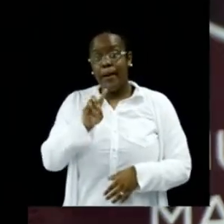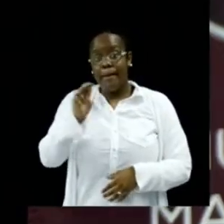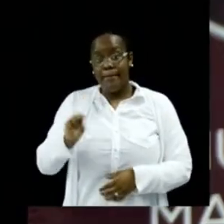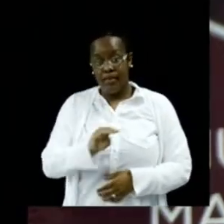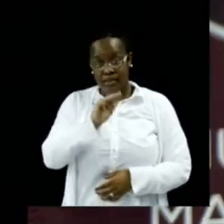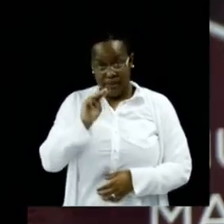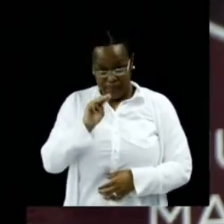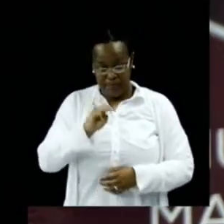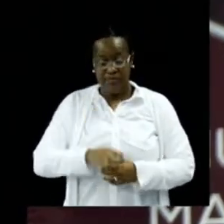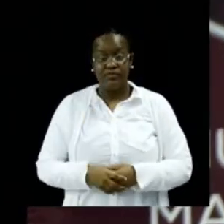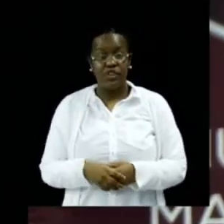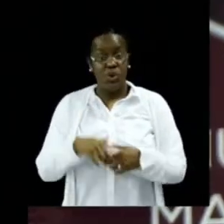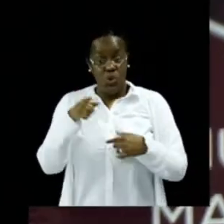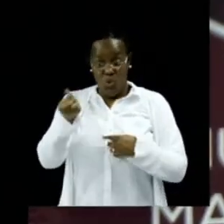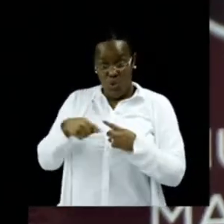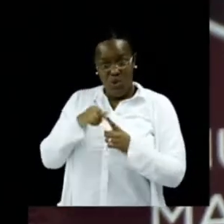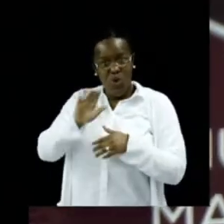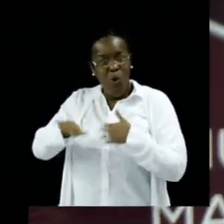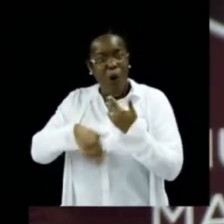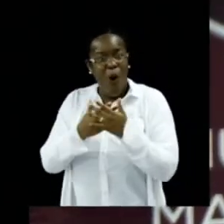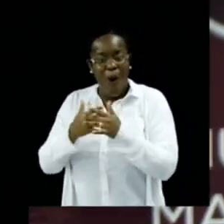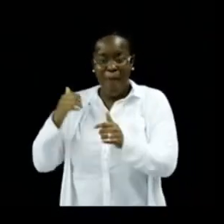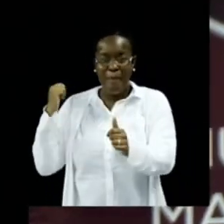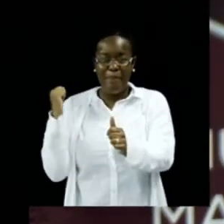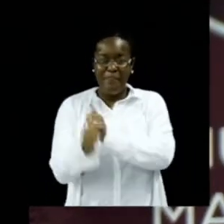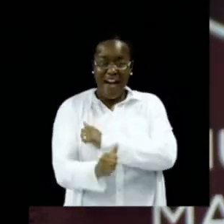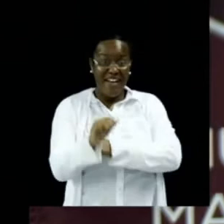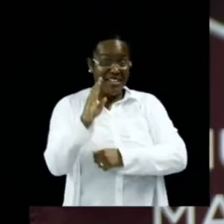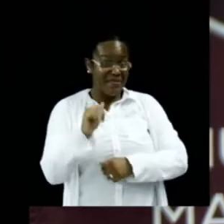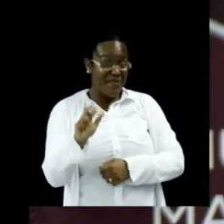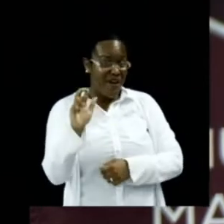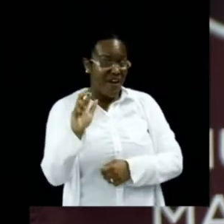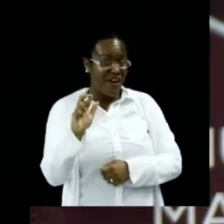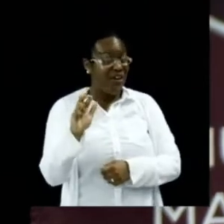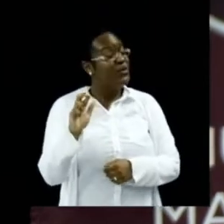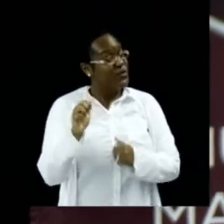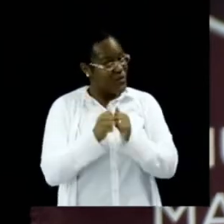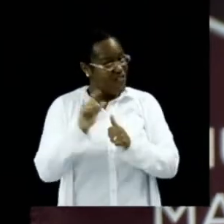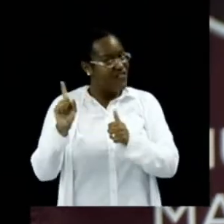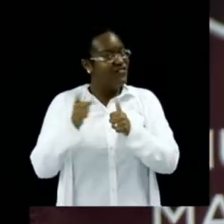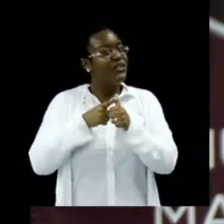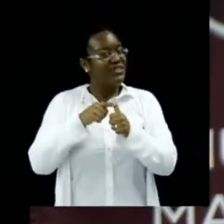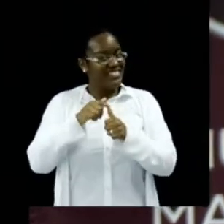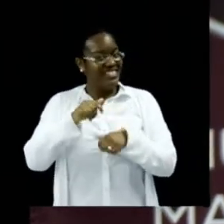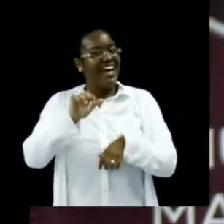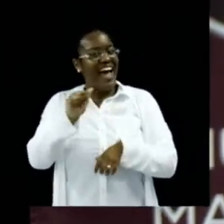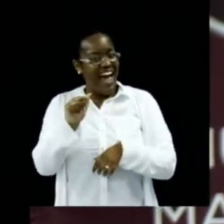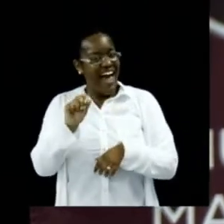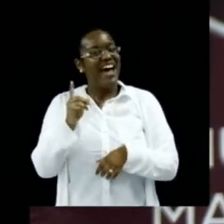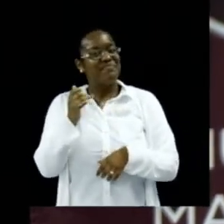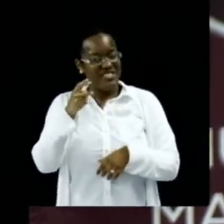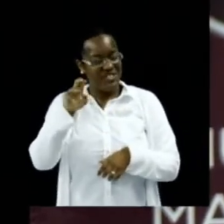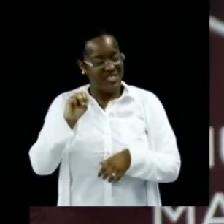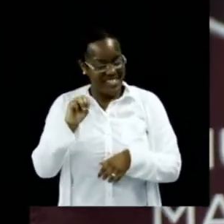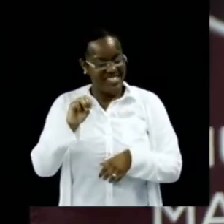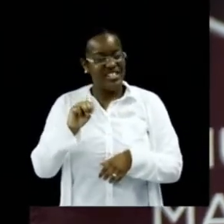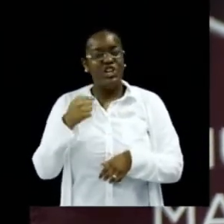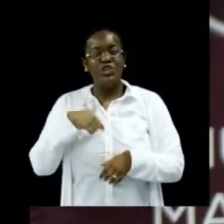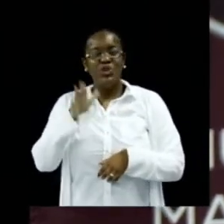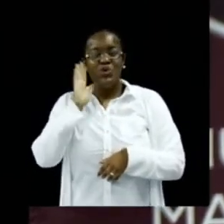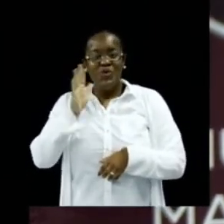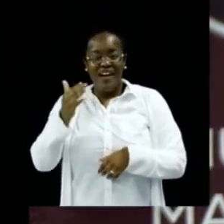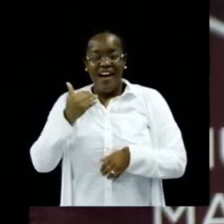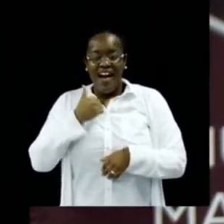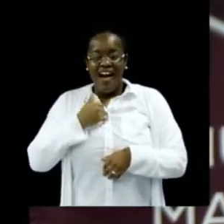When you all pass the bar, on first administration, I might add, you will breathe this rarefied